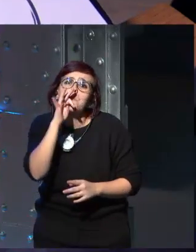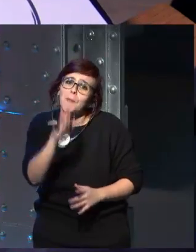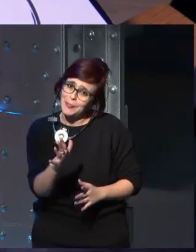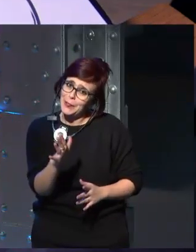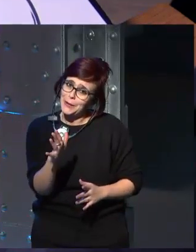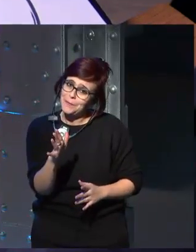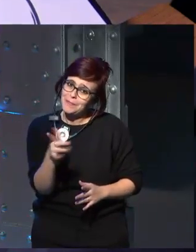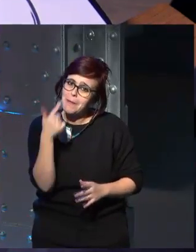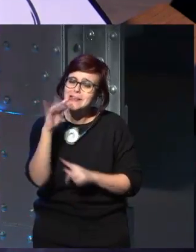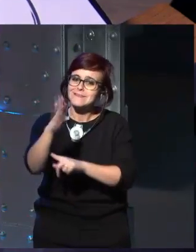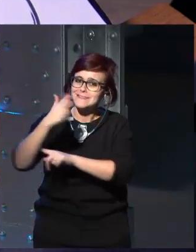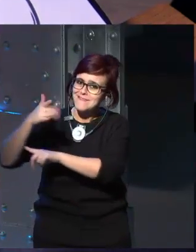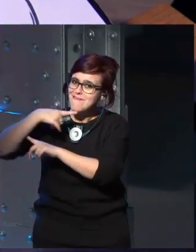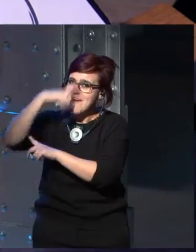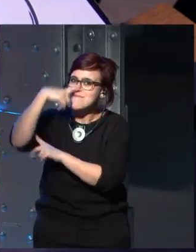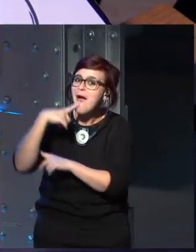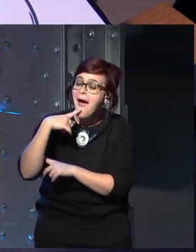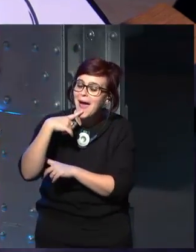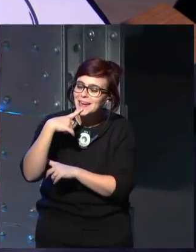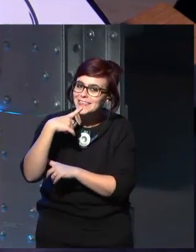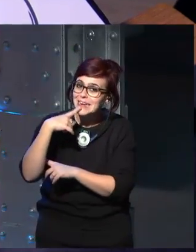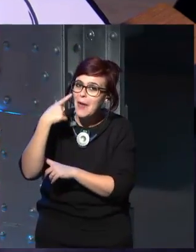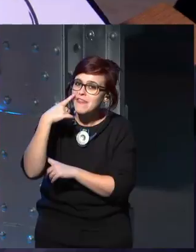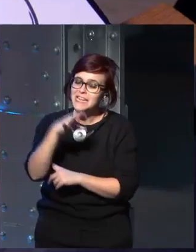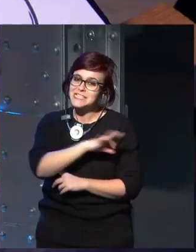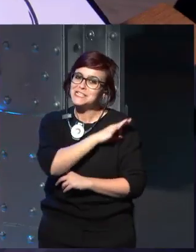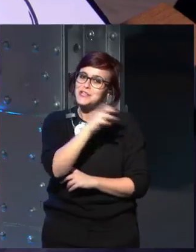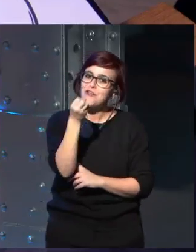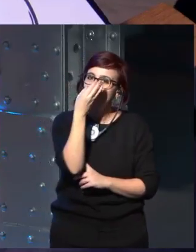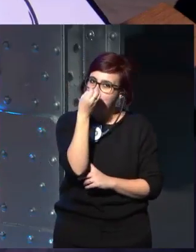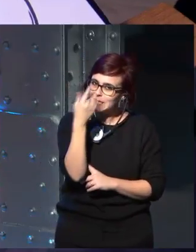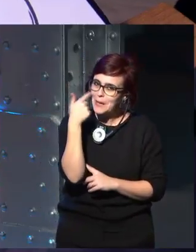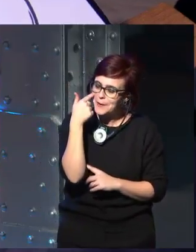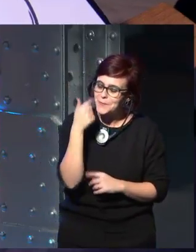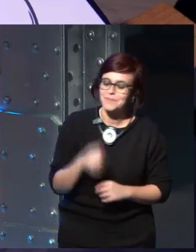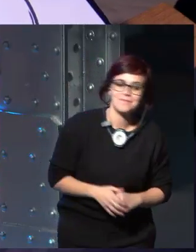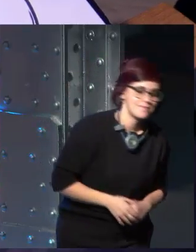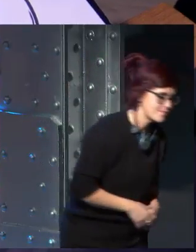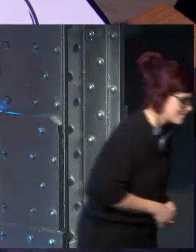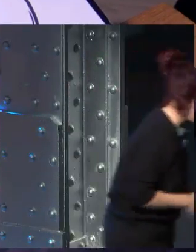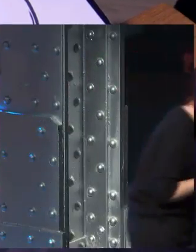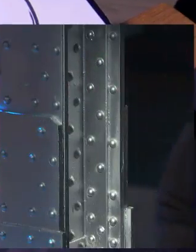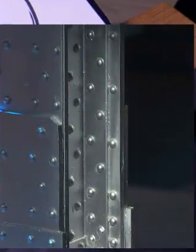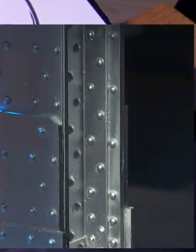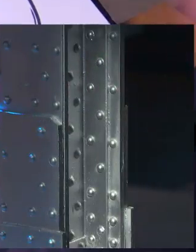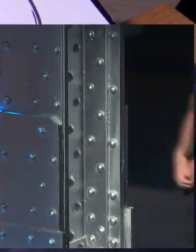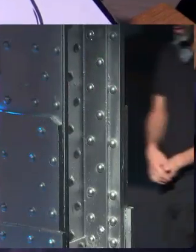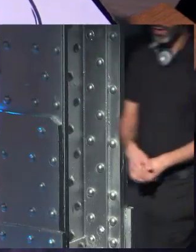You promised me you would show them to us. These are the images captured by Mr. Flores.